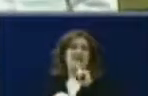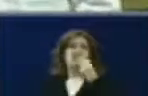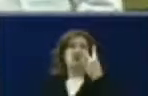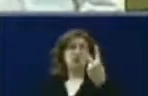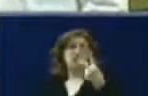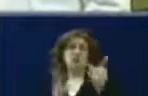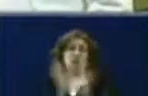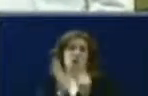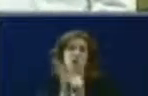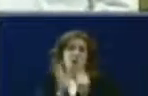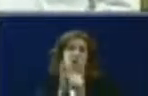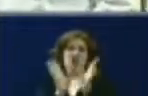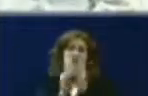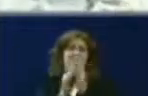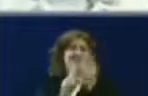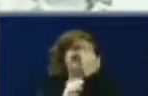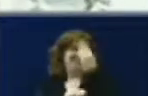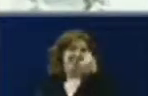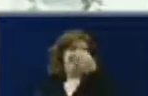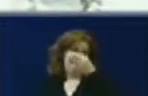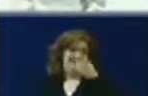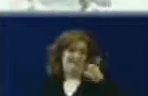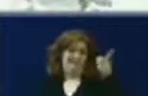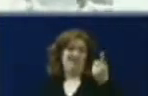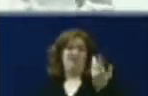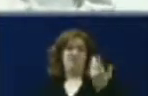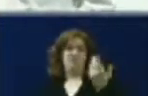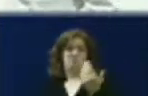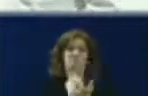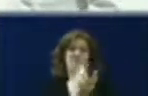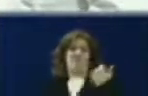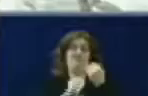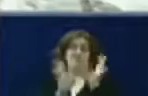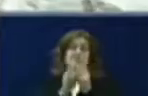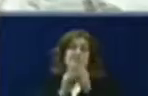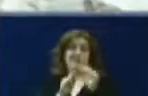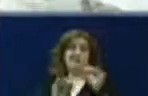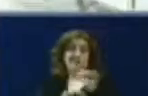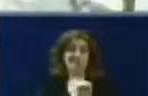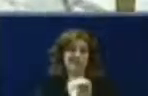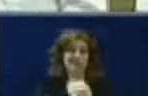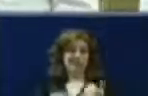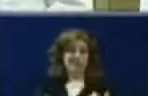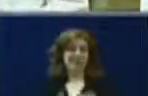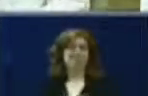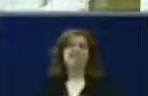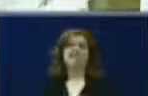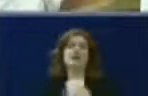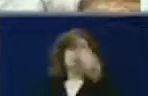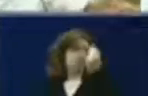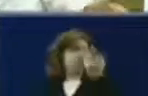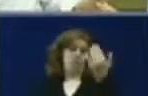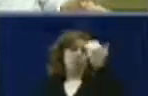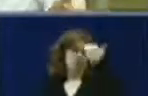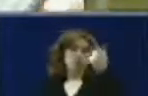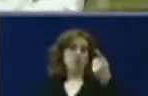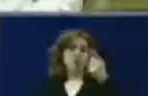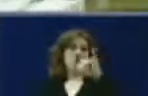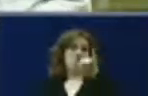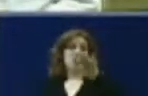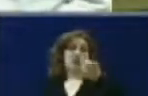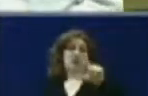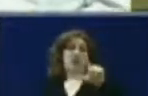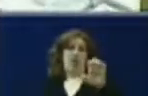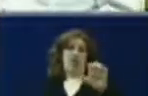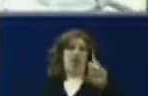conferences out front before the meeting this evening. And I want you to know that Janelle Ray and I